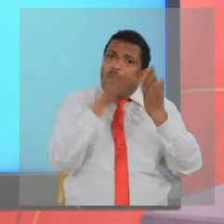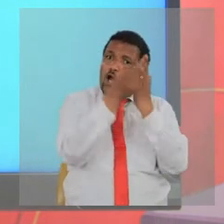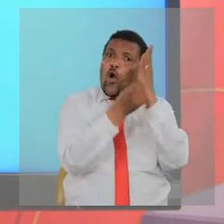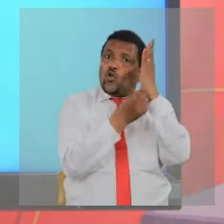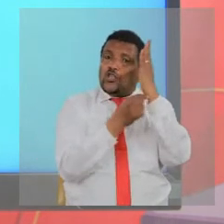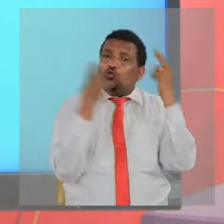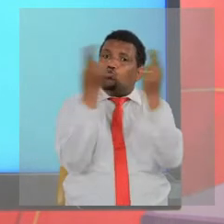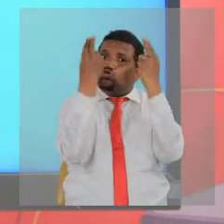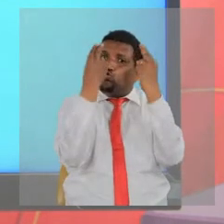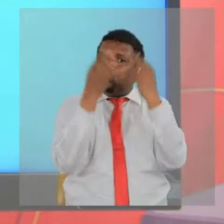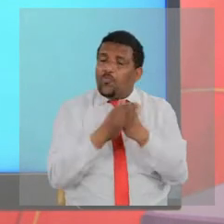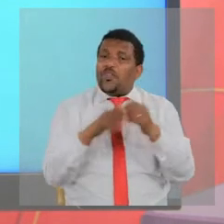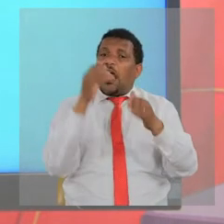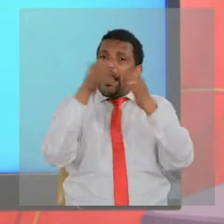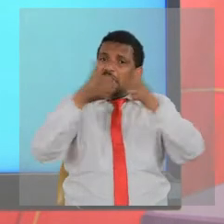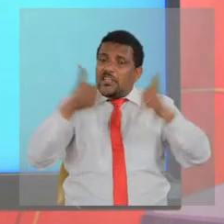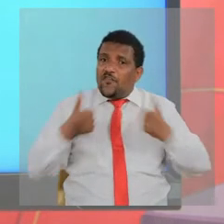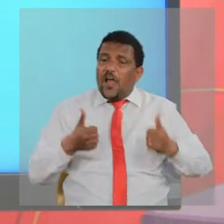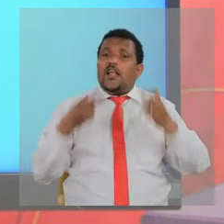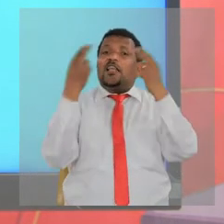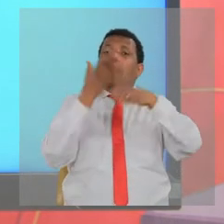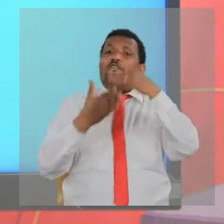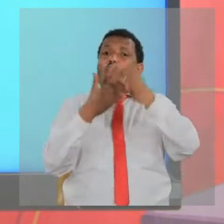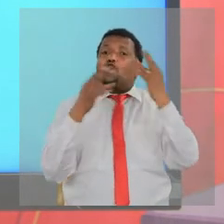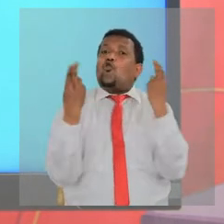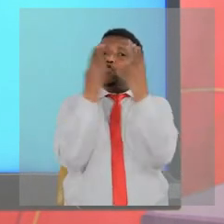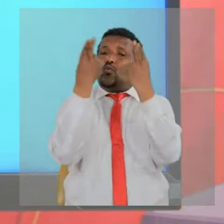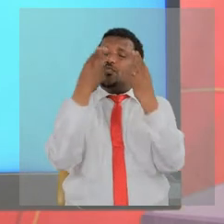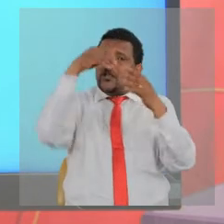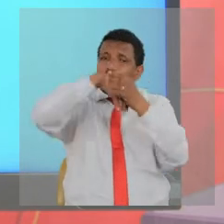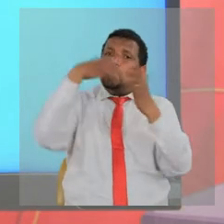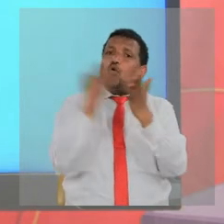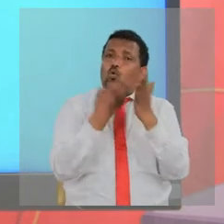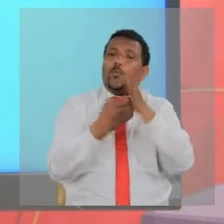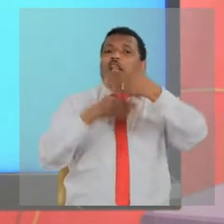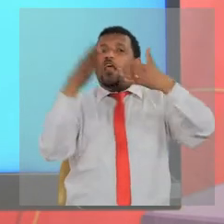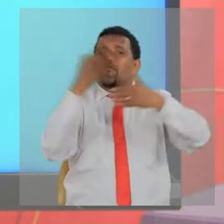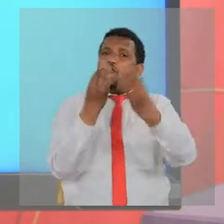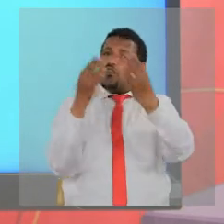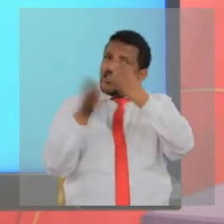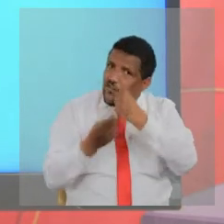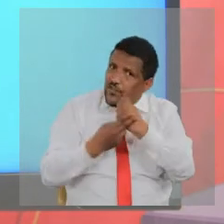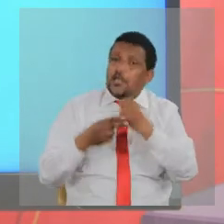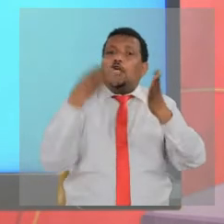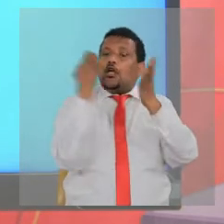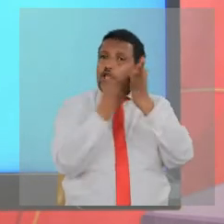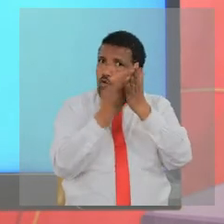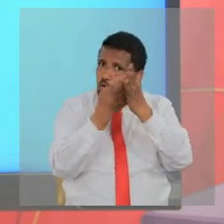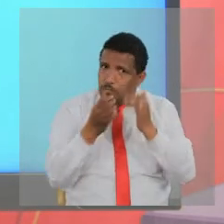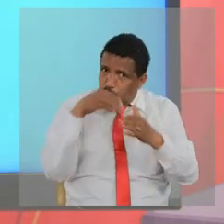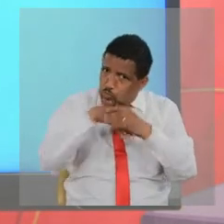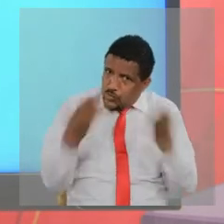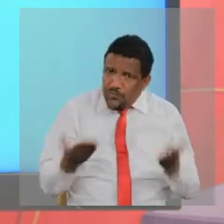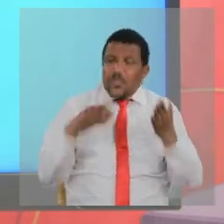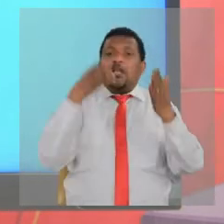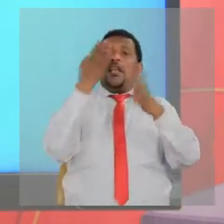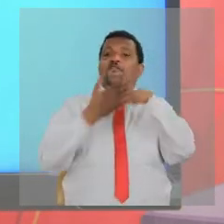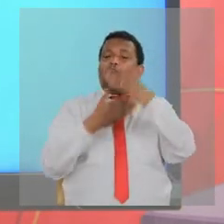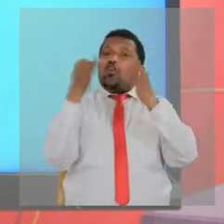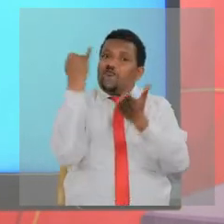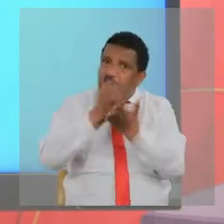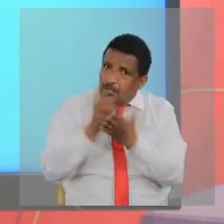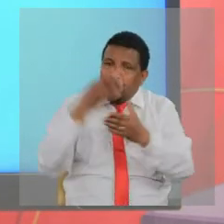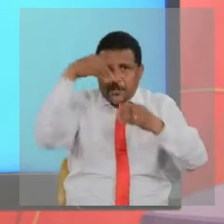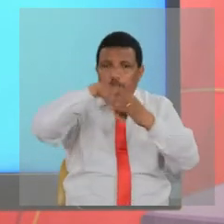is used to identify the level of consumption in an economy, the level of saving in an economy, the level of